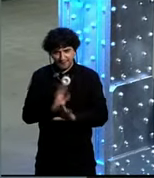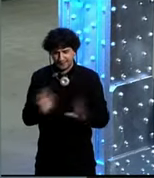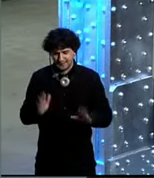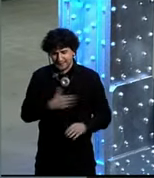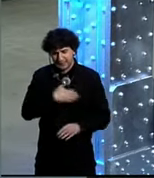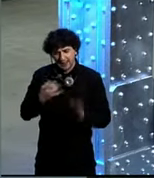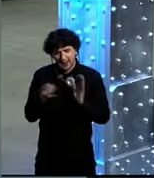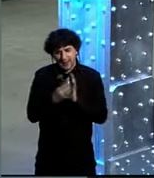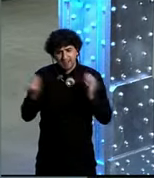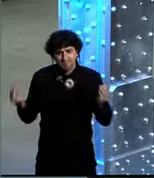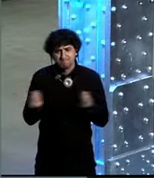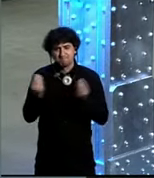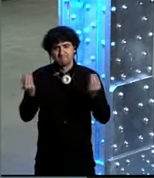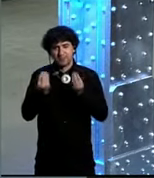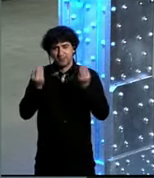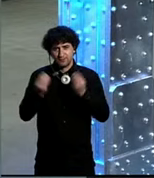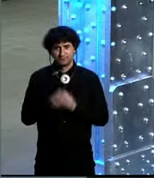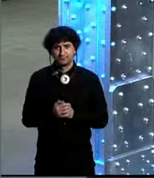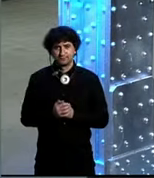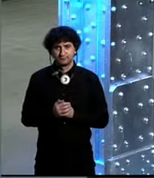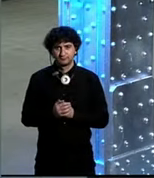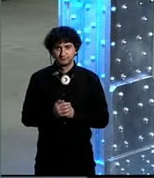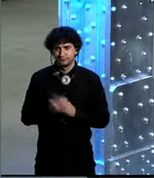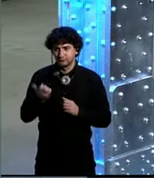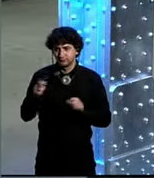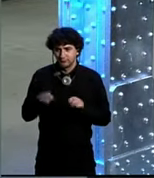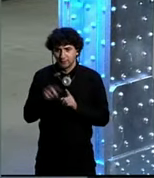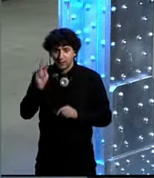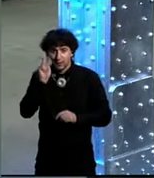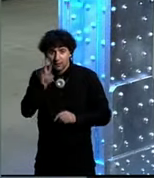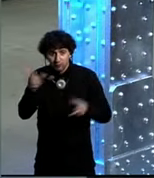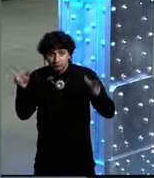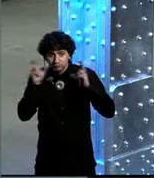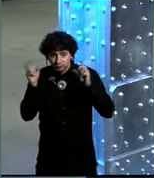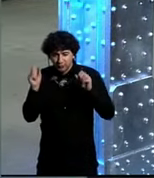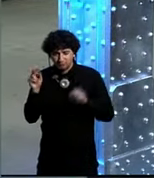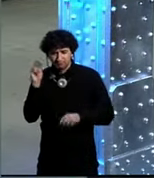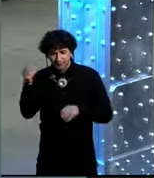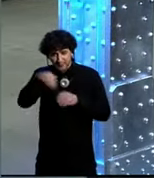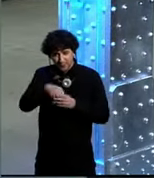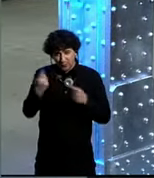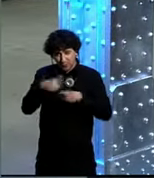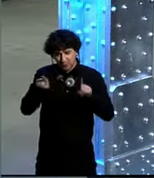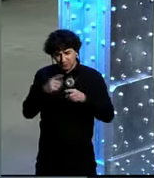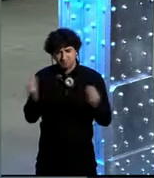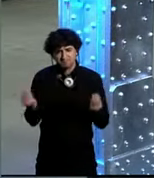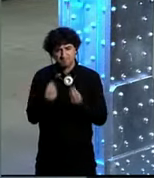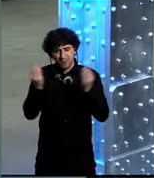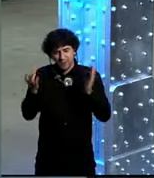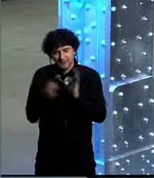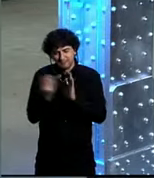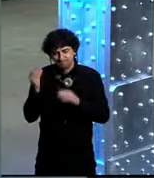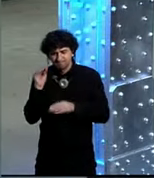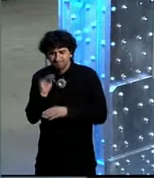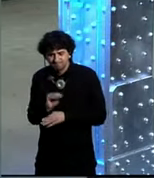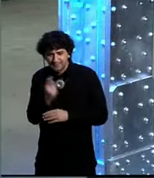producing audio-visual content for music in Finland. So we wanted to look at new ways of financing it and try to find out how can